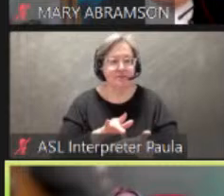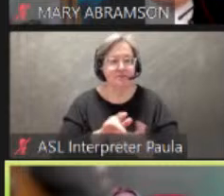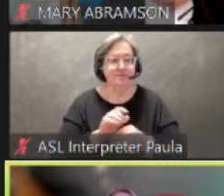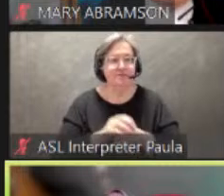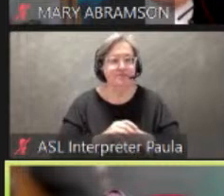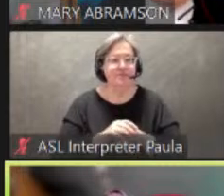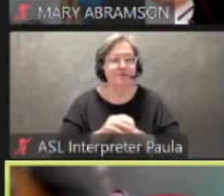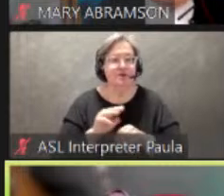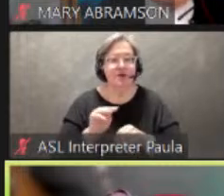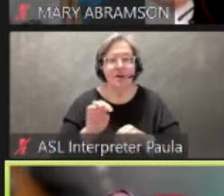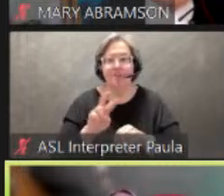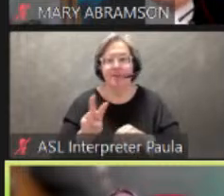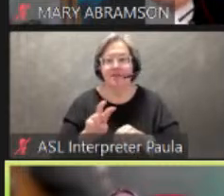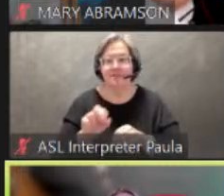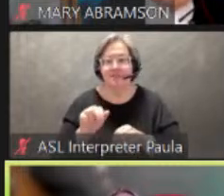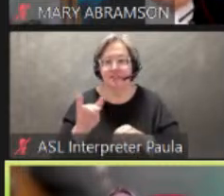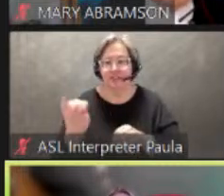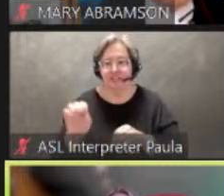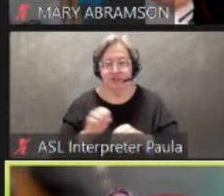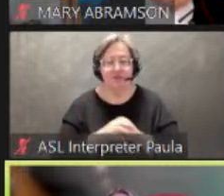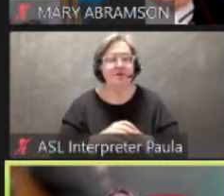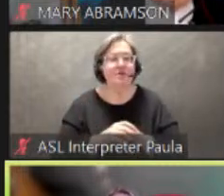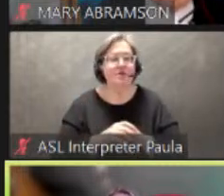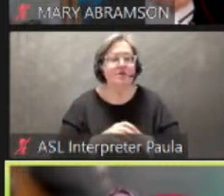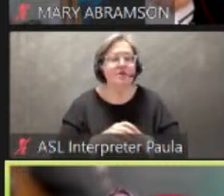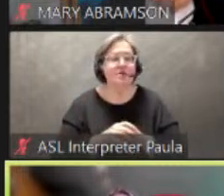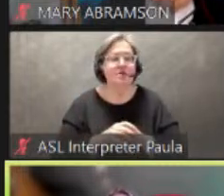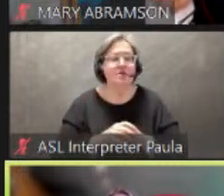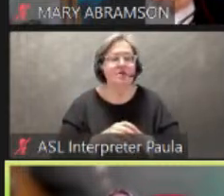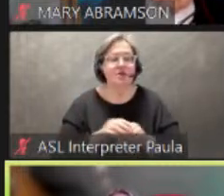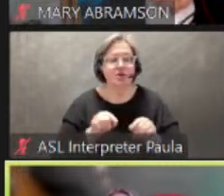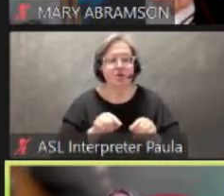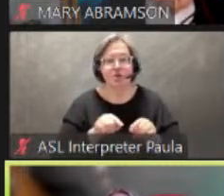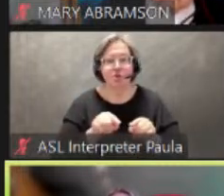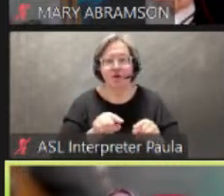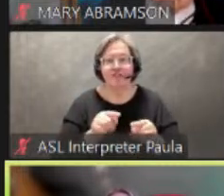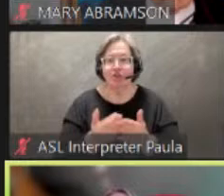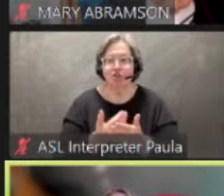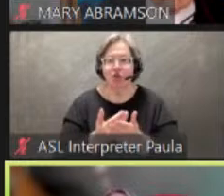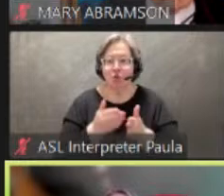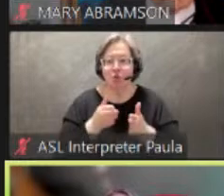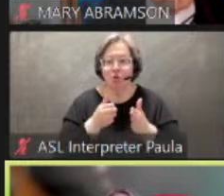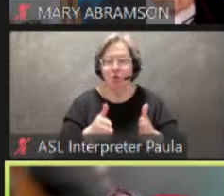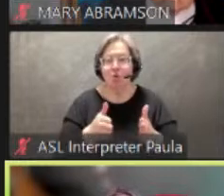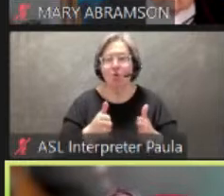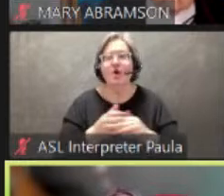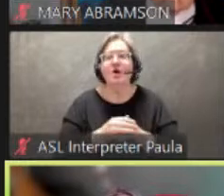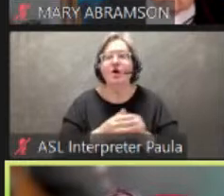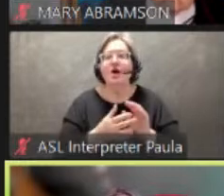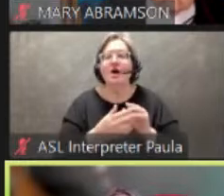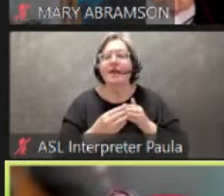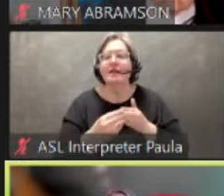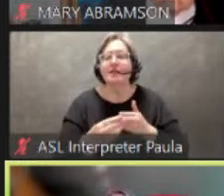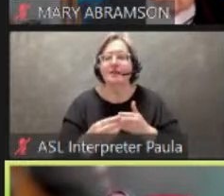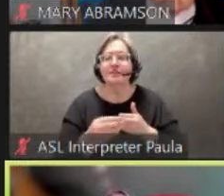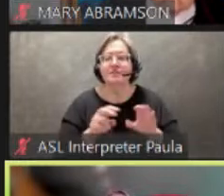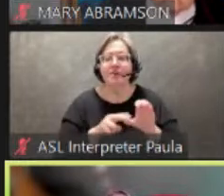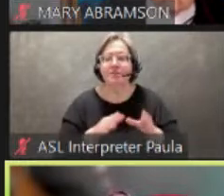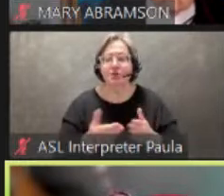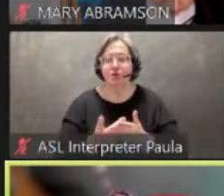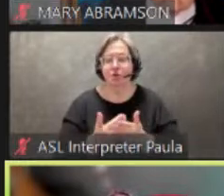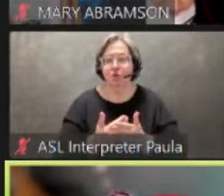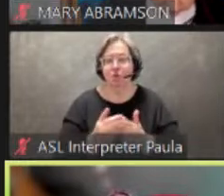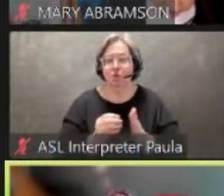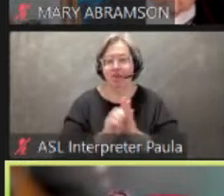mezzanine. After going past the fare array, there's a brand new hallway that leads passengers to the new elevator all the way